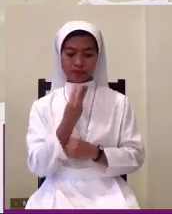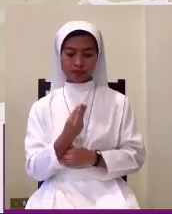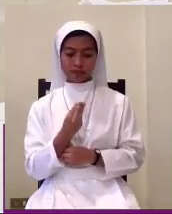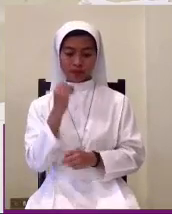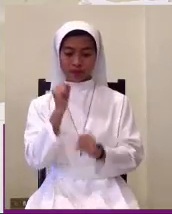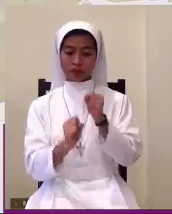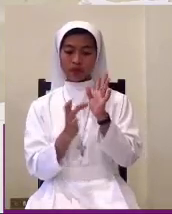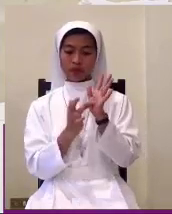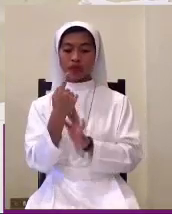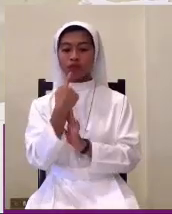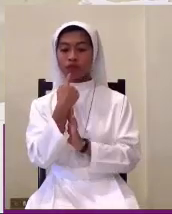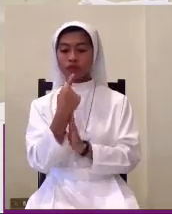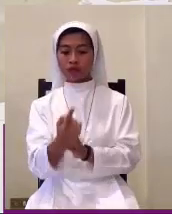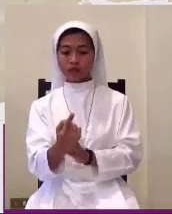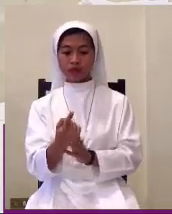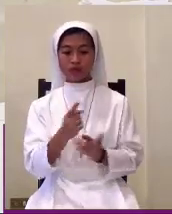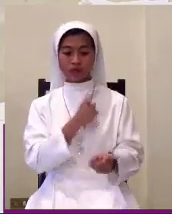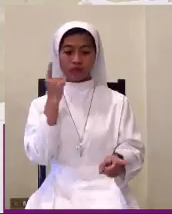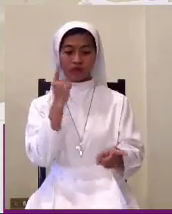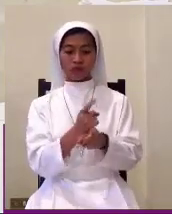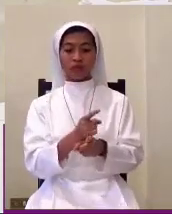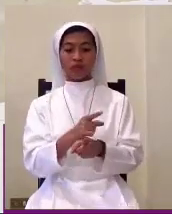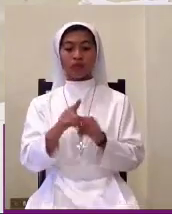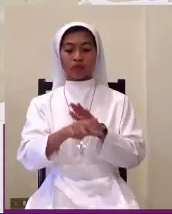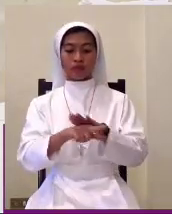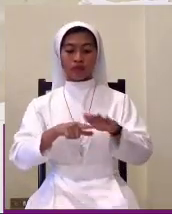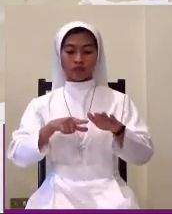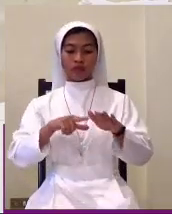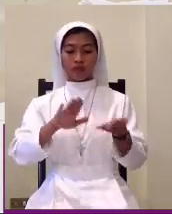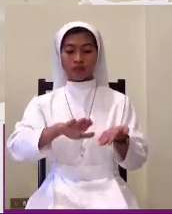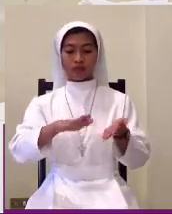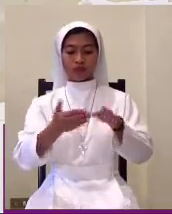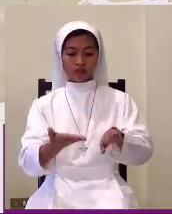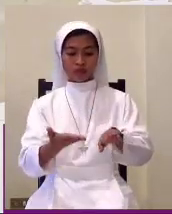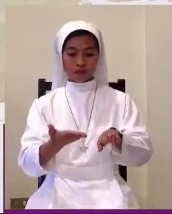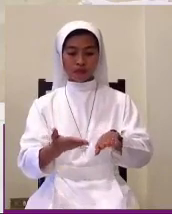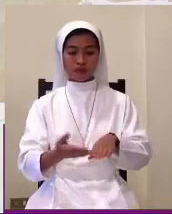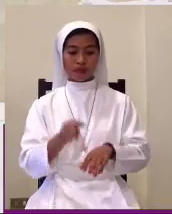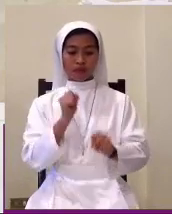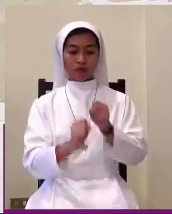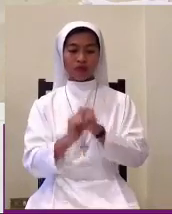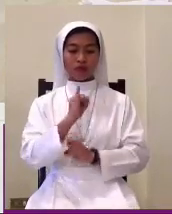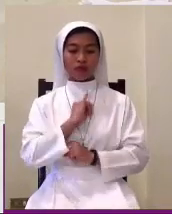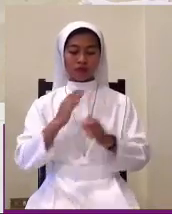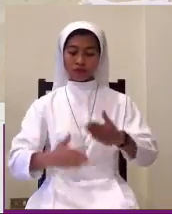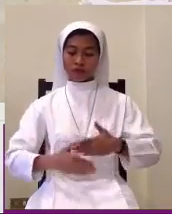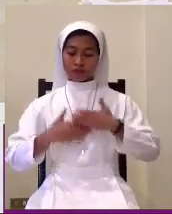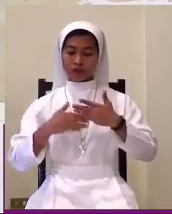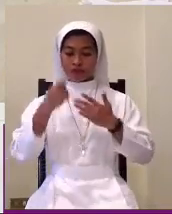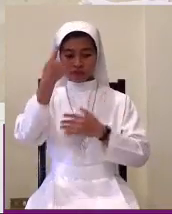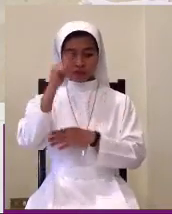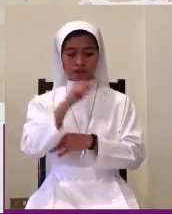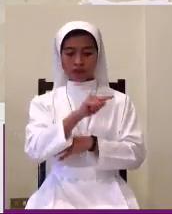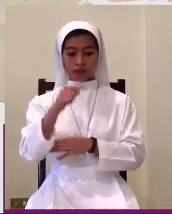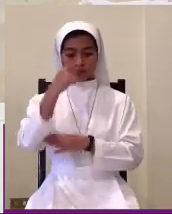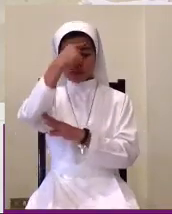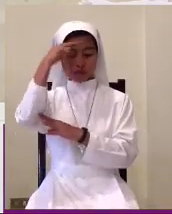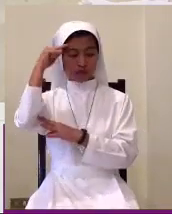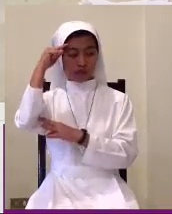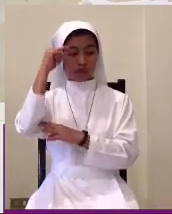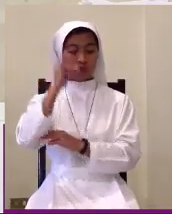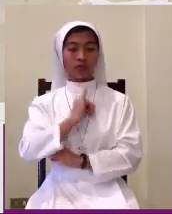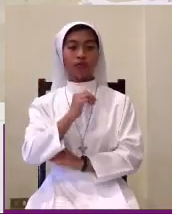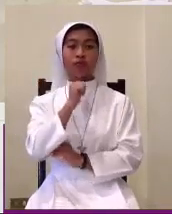clearly, "Lazarus has died, and I am glad for you that I was not there, that you